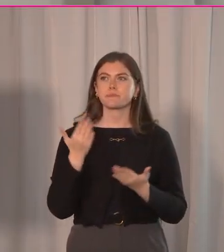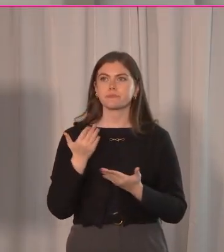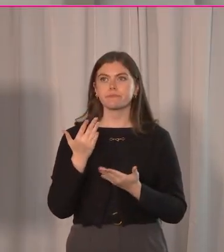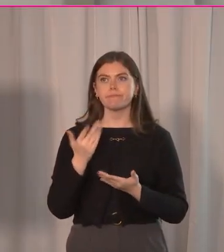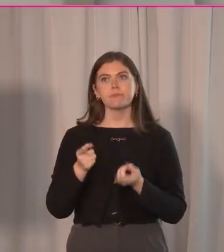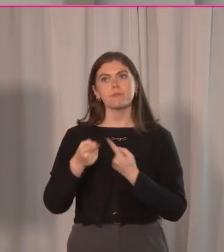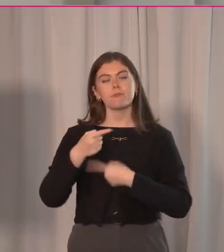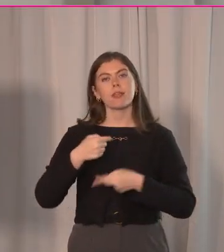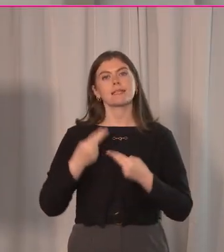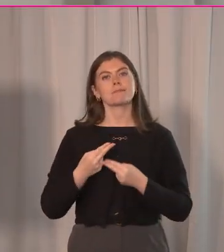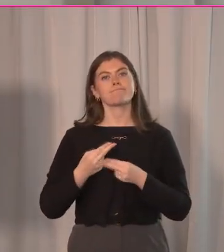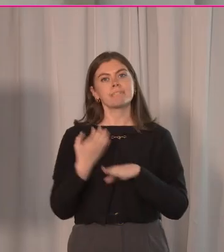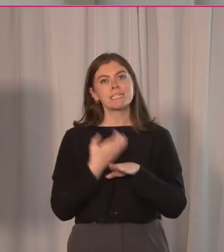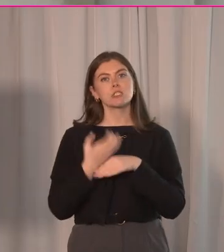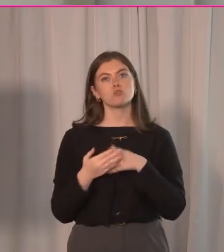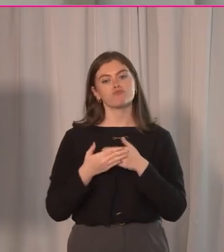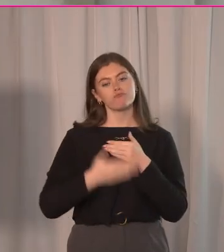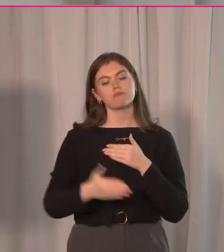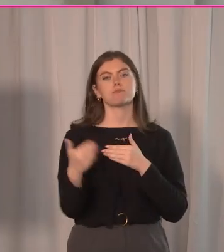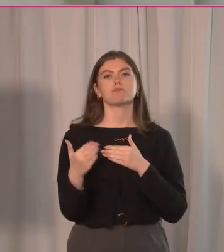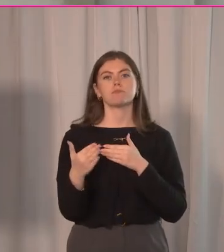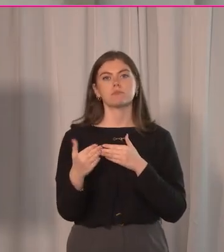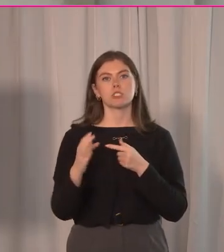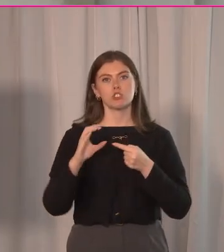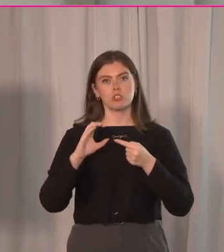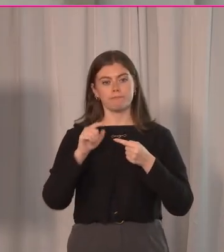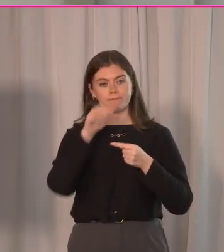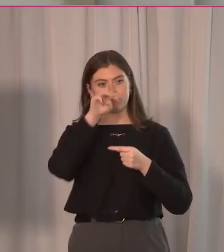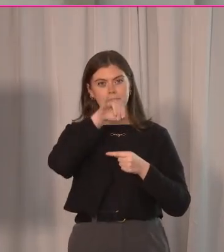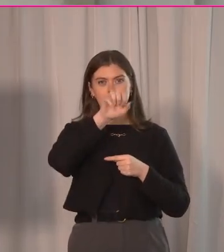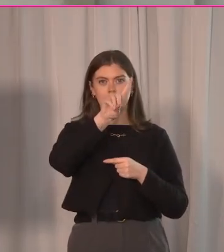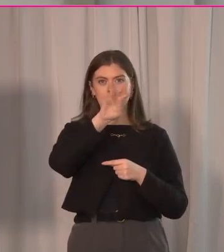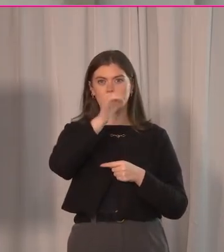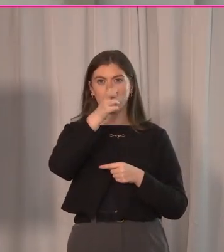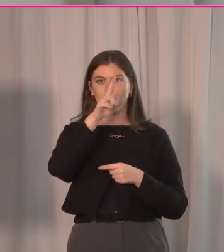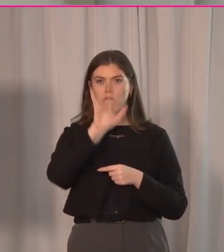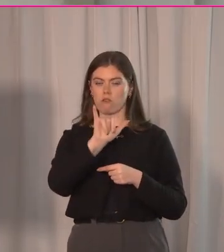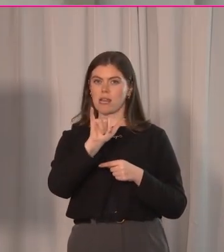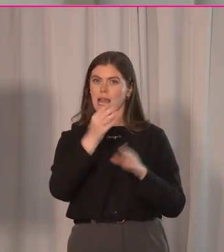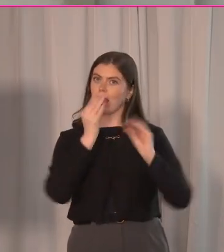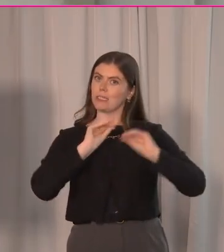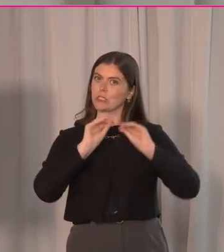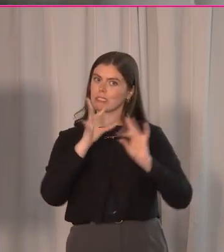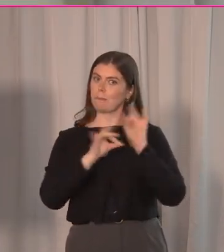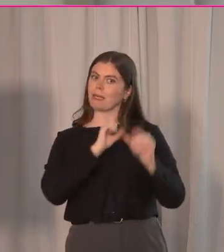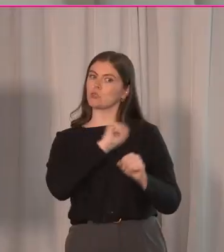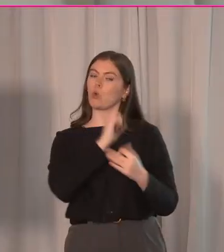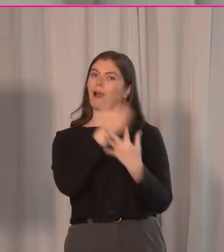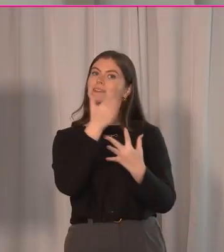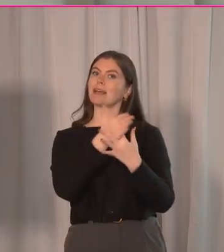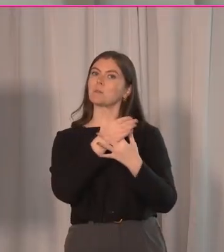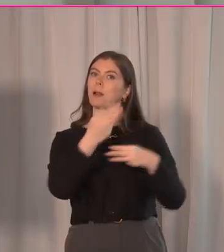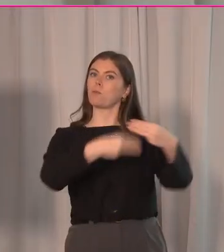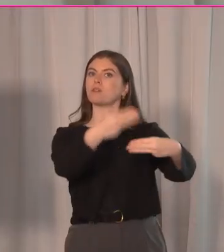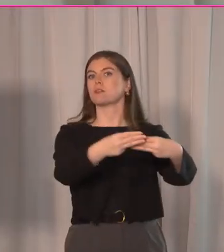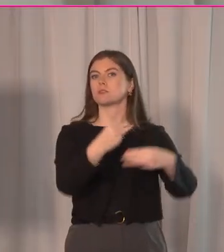keep going and trying to make midwifery education as open as possible and as accessible as possible, so then we